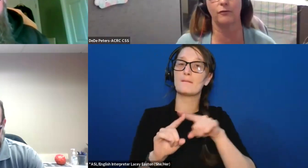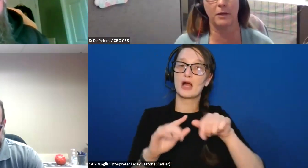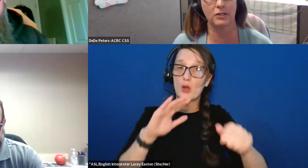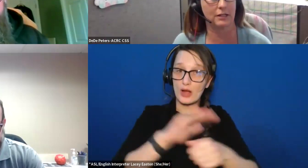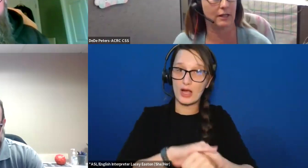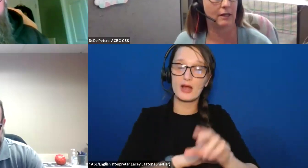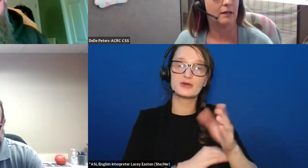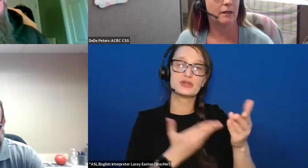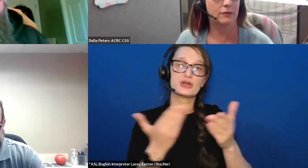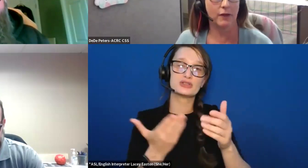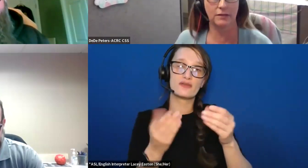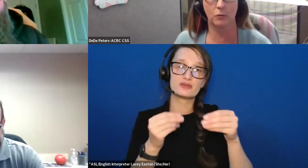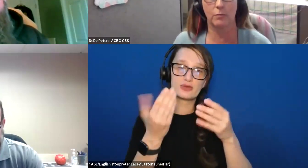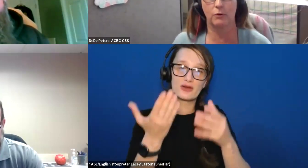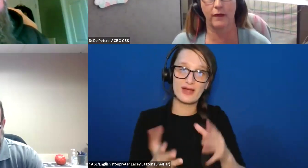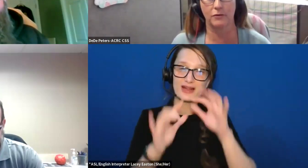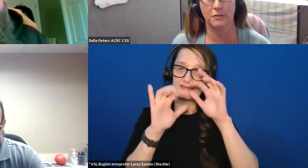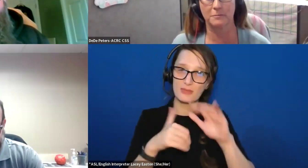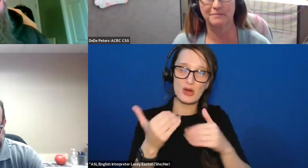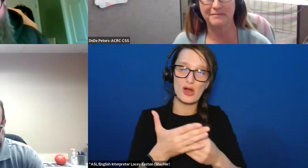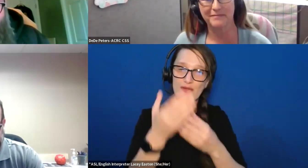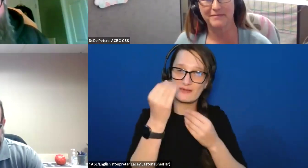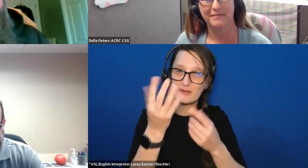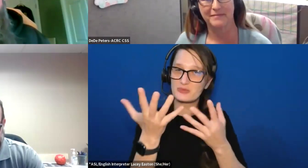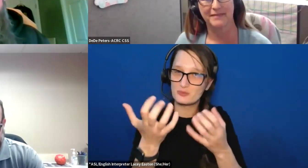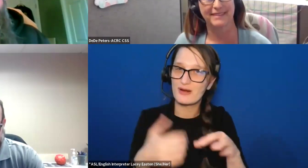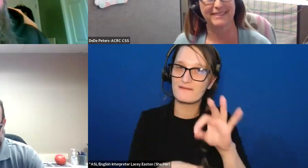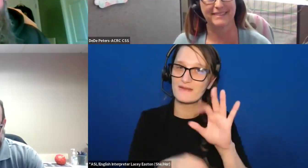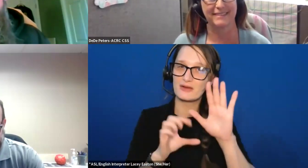all the information, and let's find some great providers.